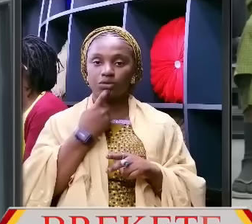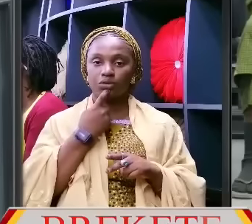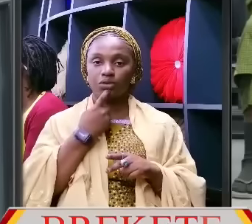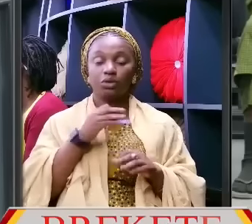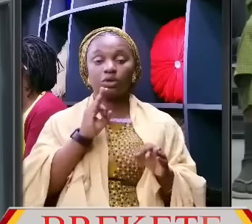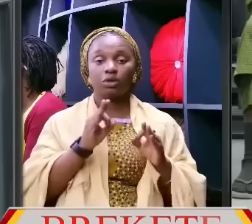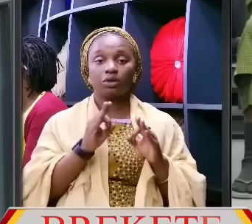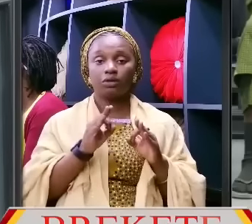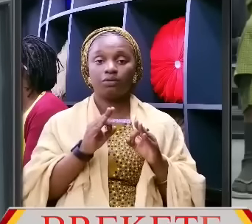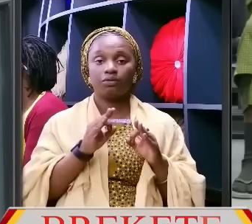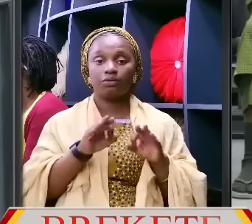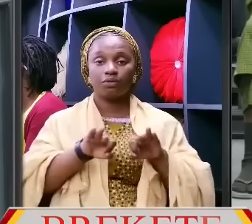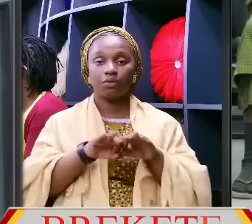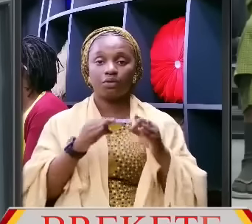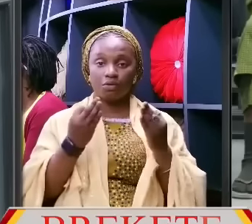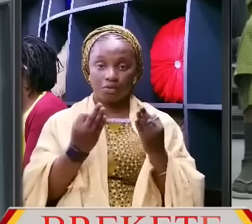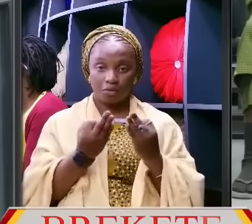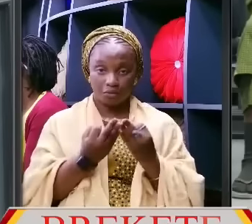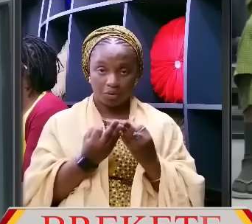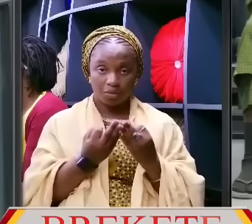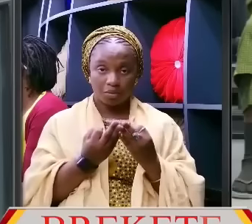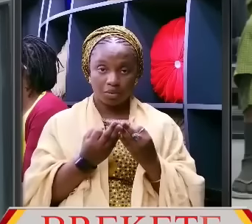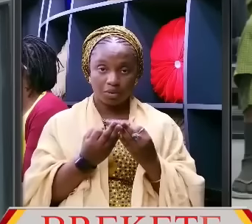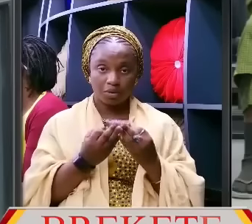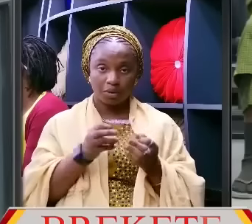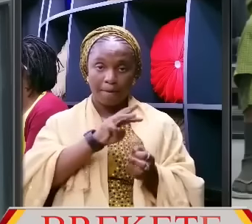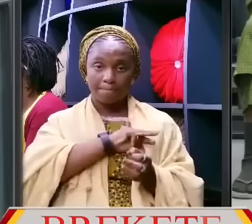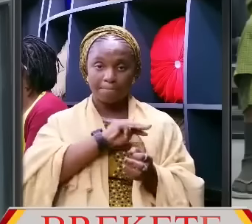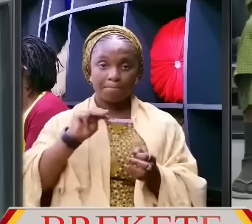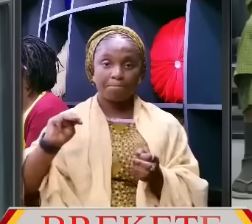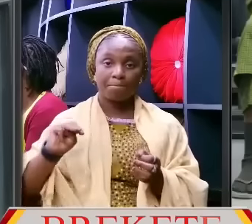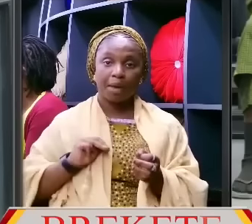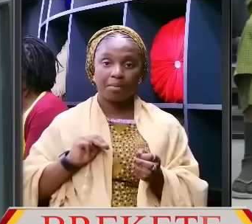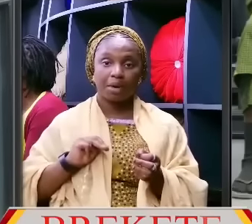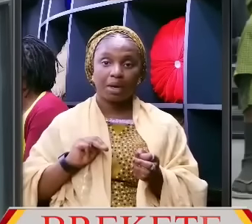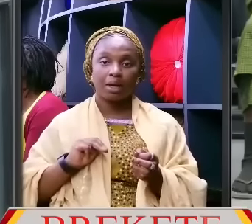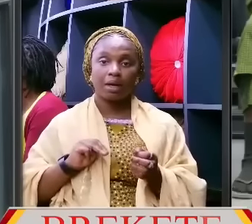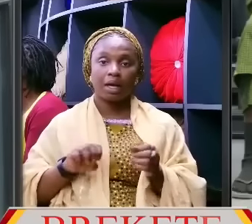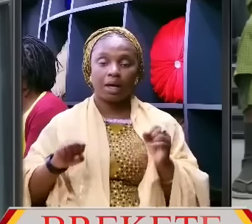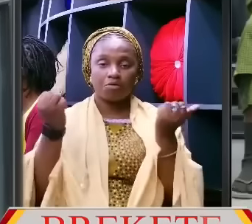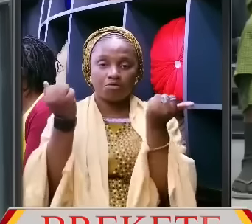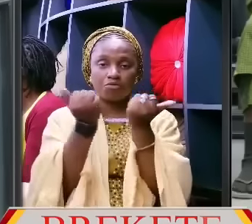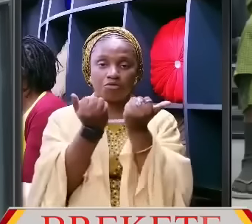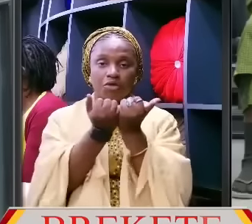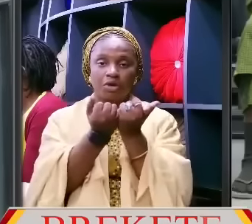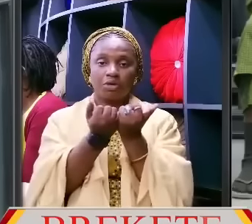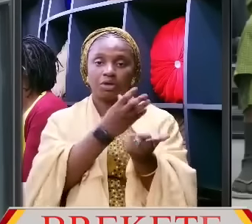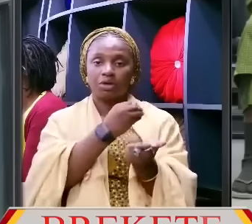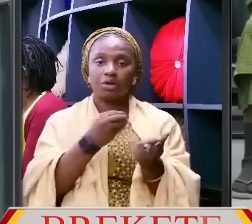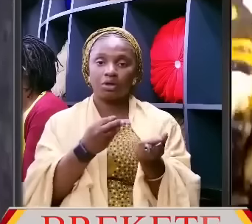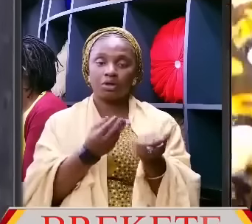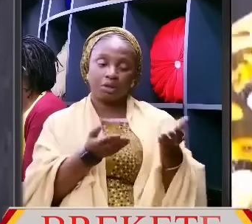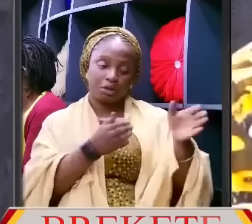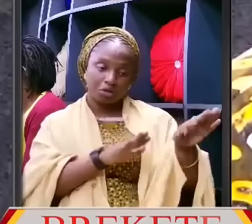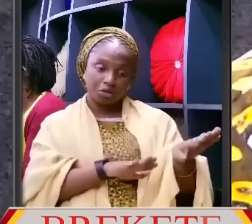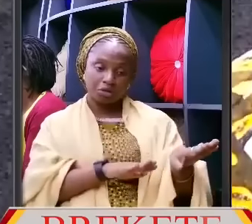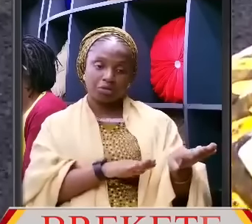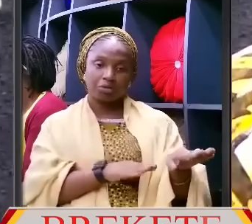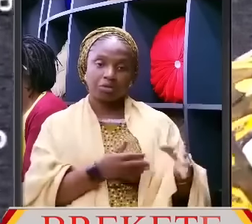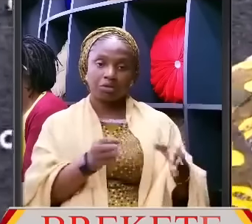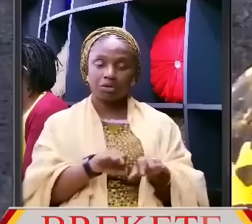themselves, finish, now strangers go inherit their papa property. Yes. Now what do they do with that? One of the things ordinary they try to tell una to the